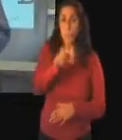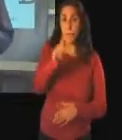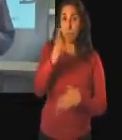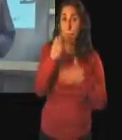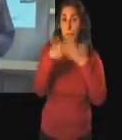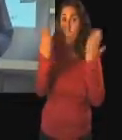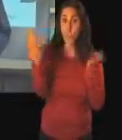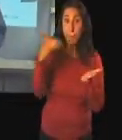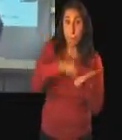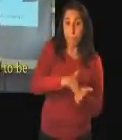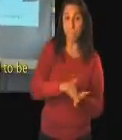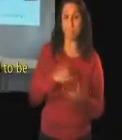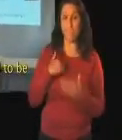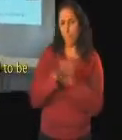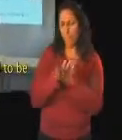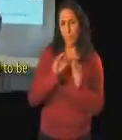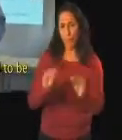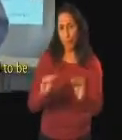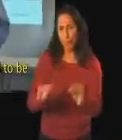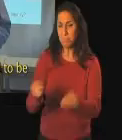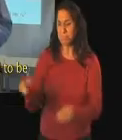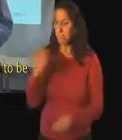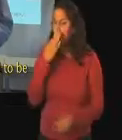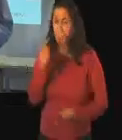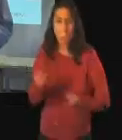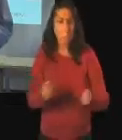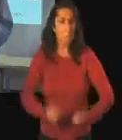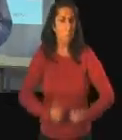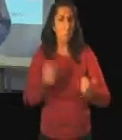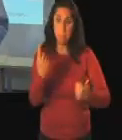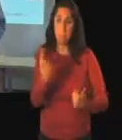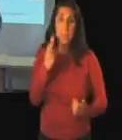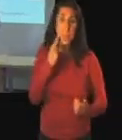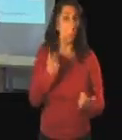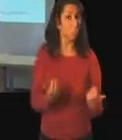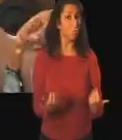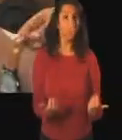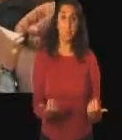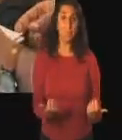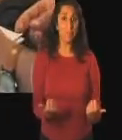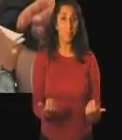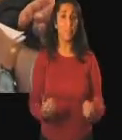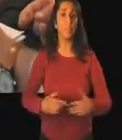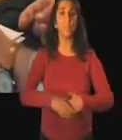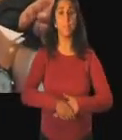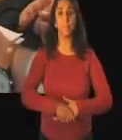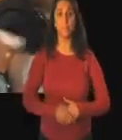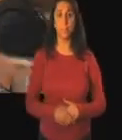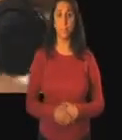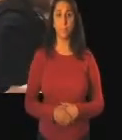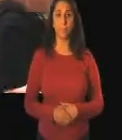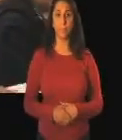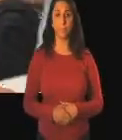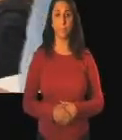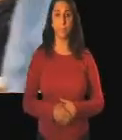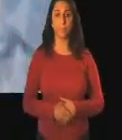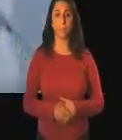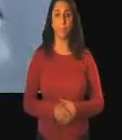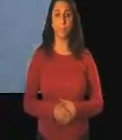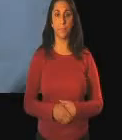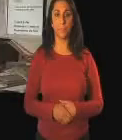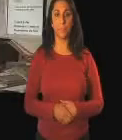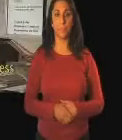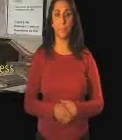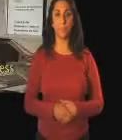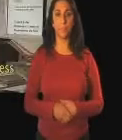Honours programme and from day one she has proved to be an excellent student, a complete joy to teach. She seems